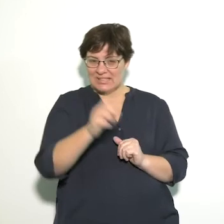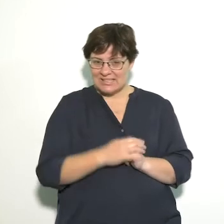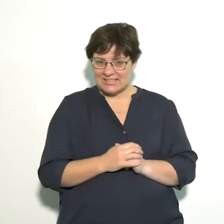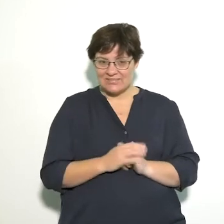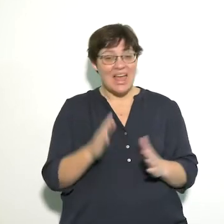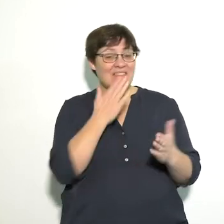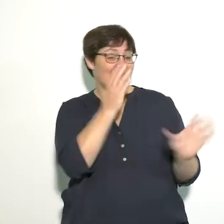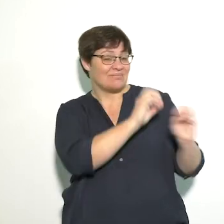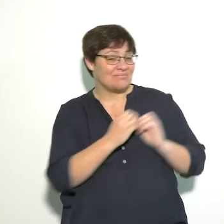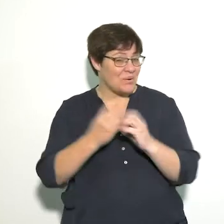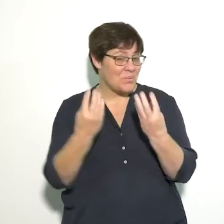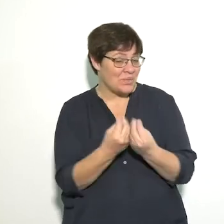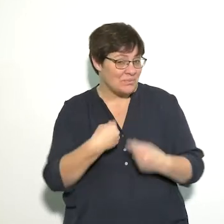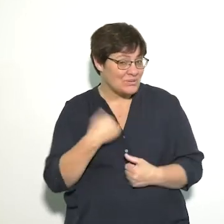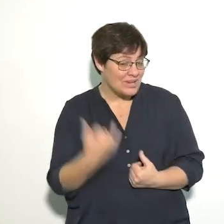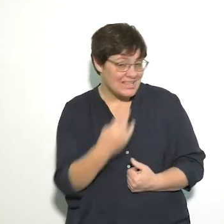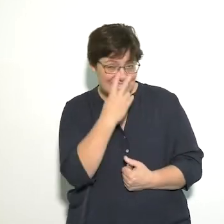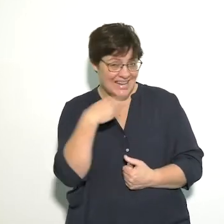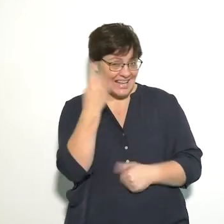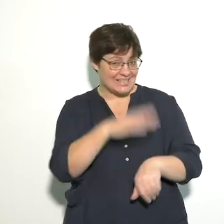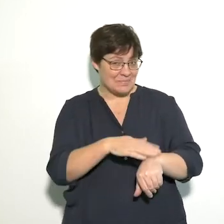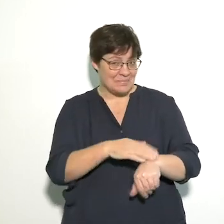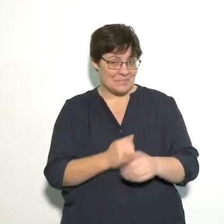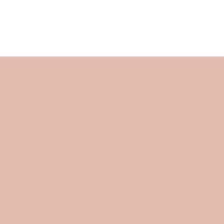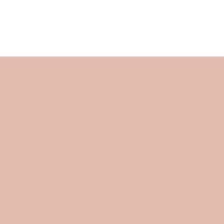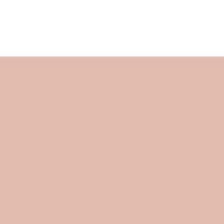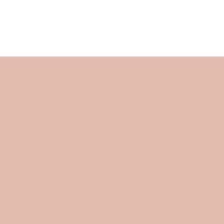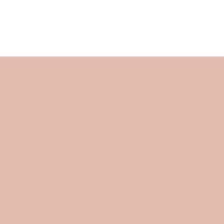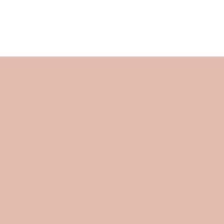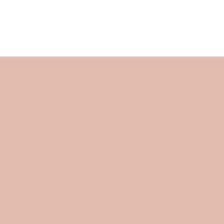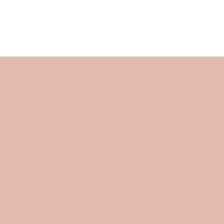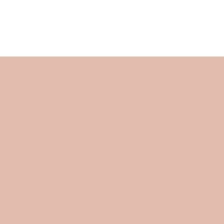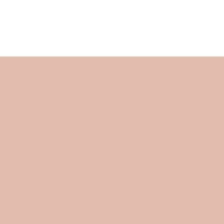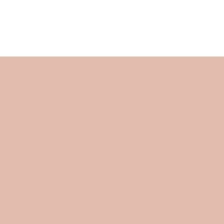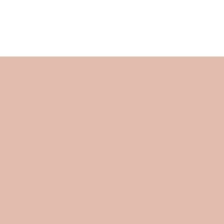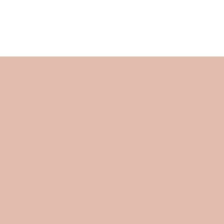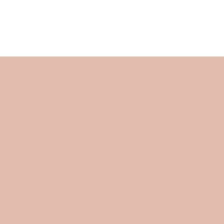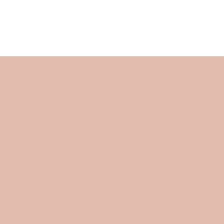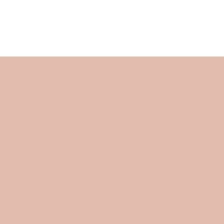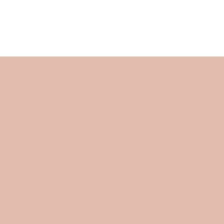Thank you for crafting with me today. See you next time.